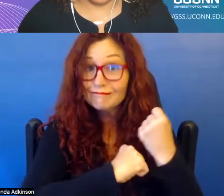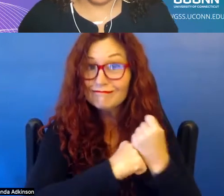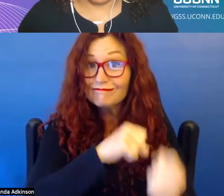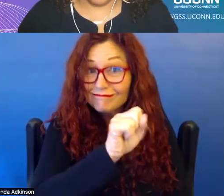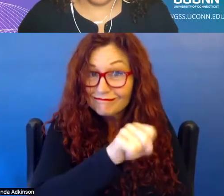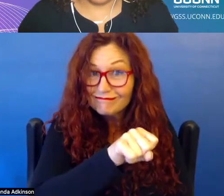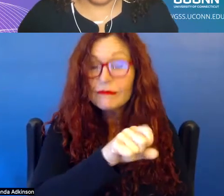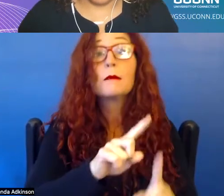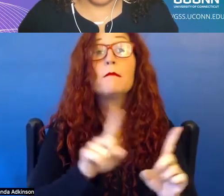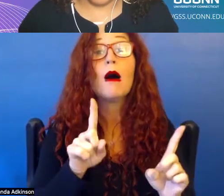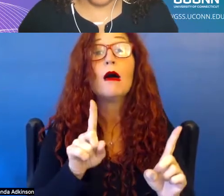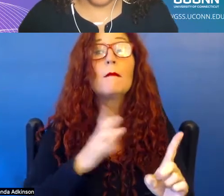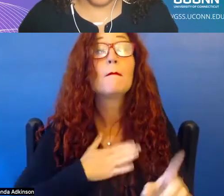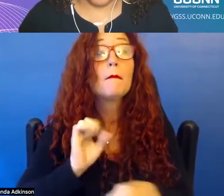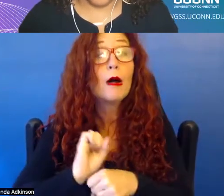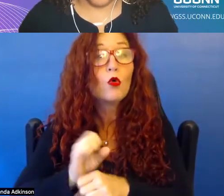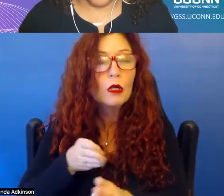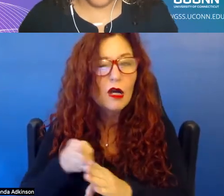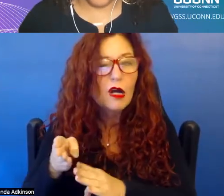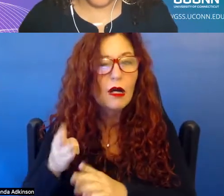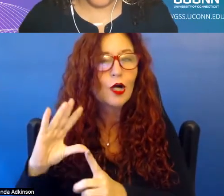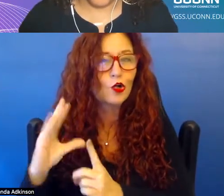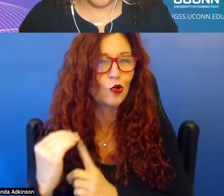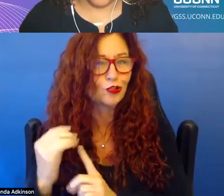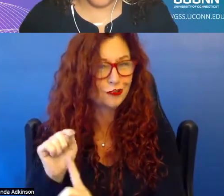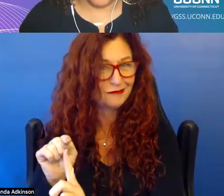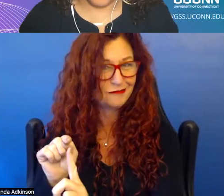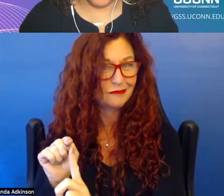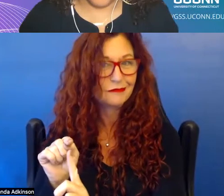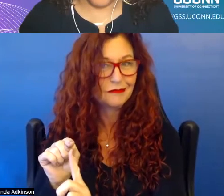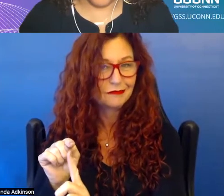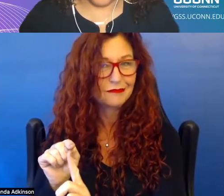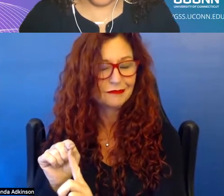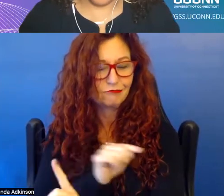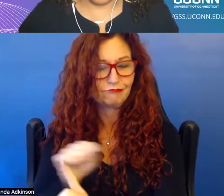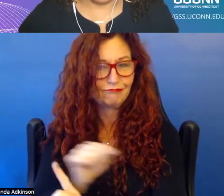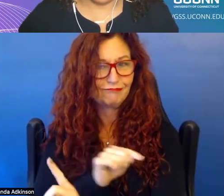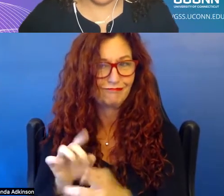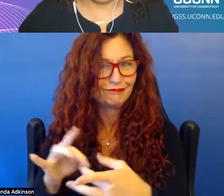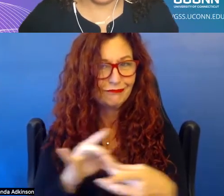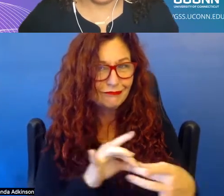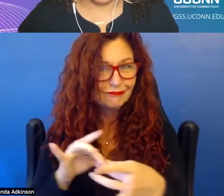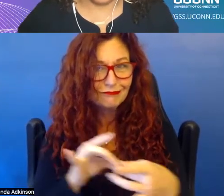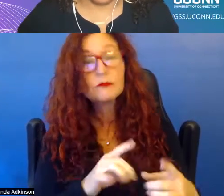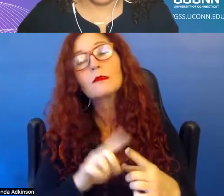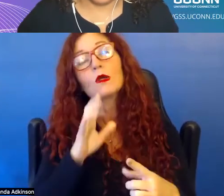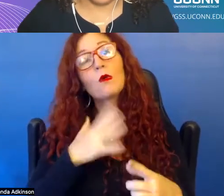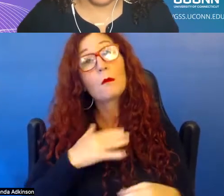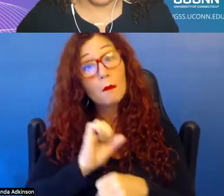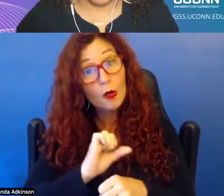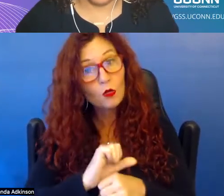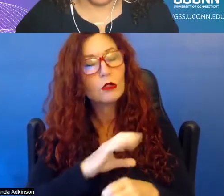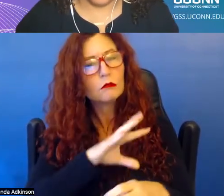work. So I want my cultural work to be of service for organizations such as Girls for Gender Equity, A Long Walk